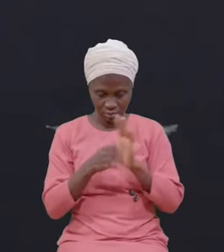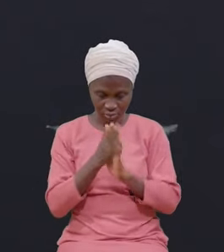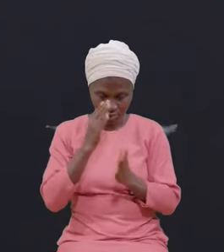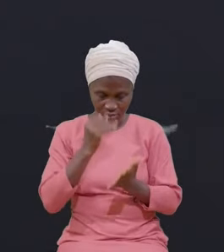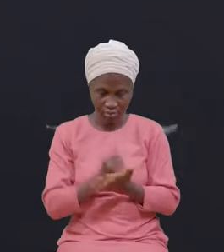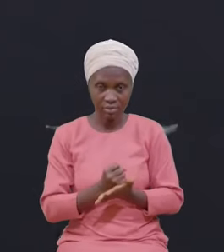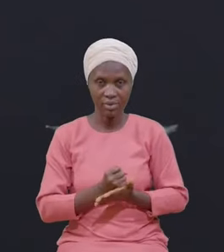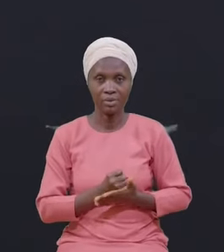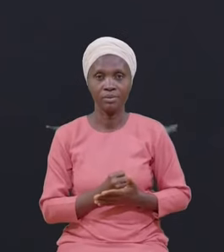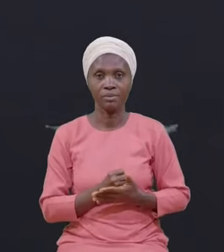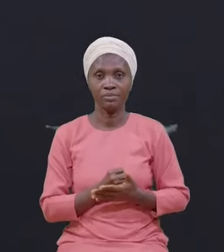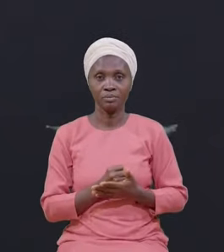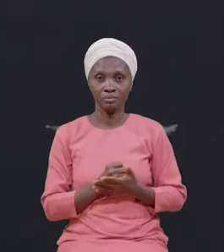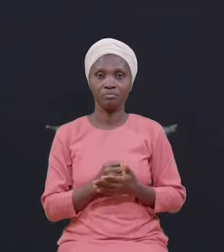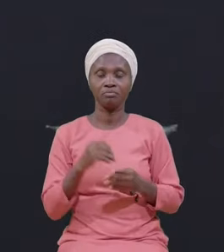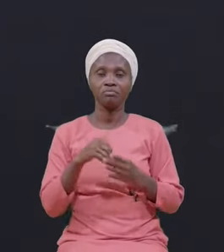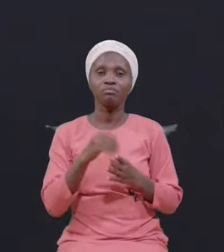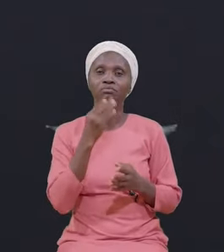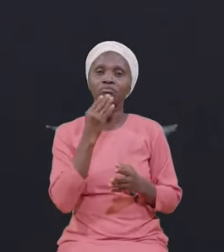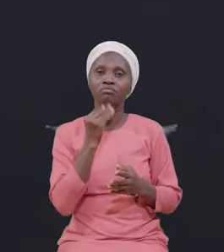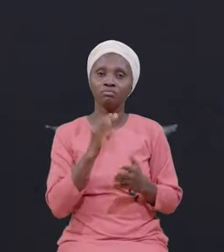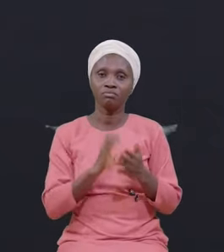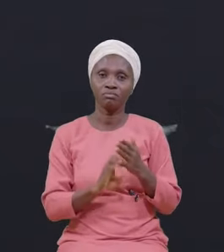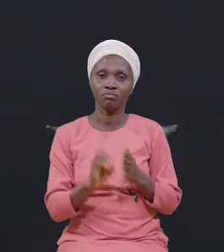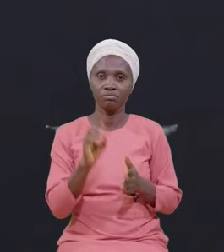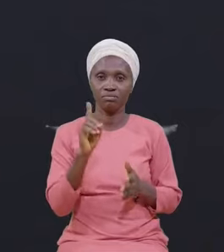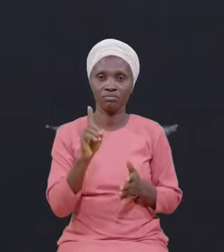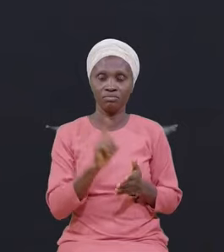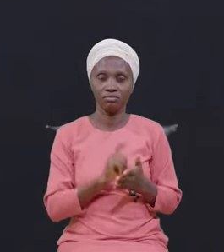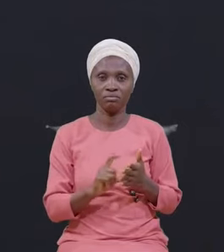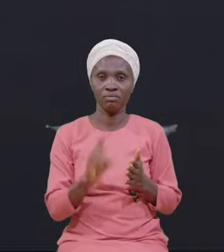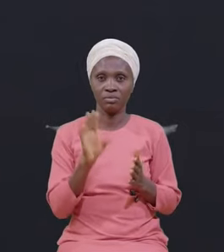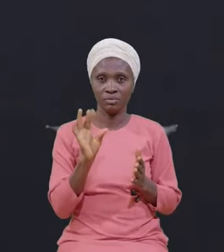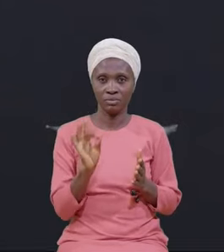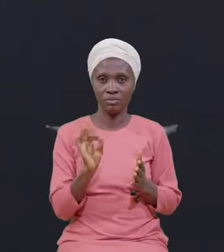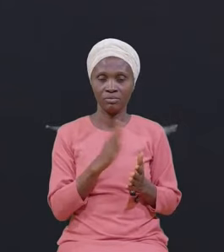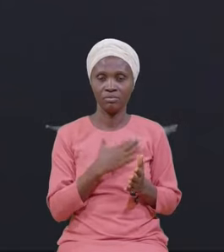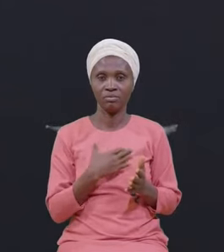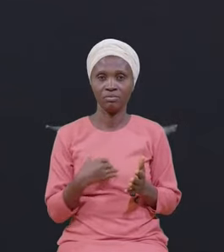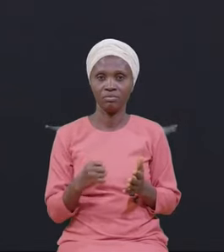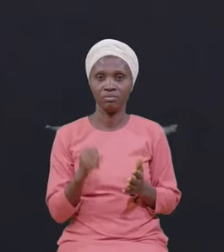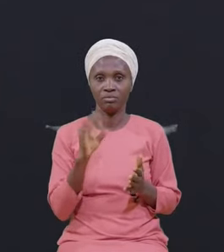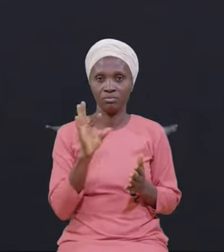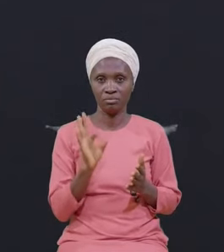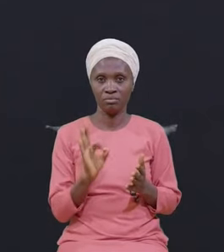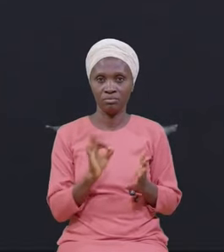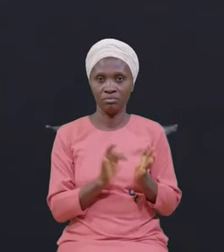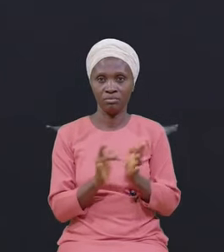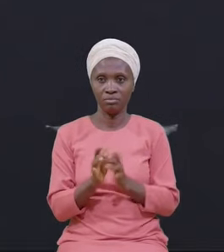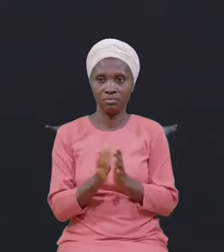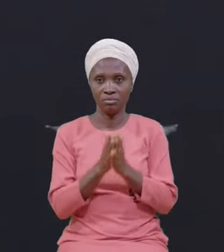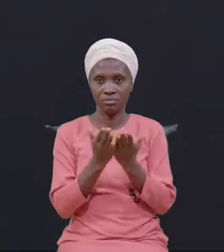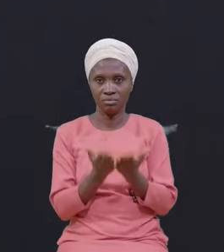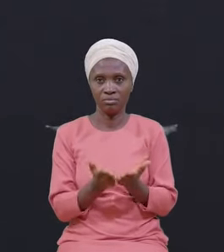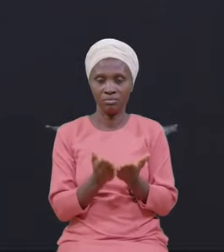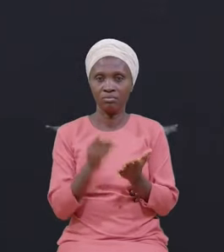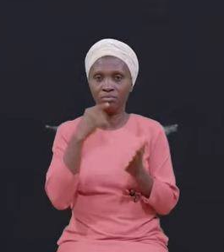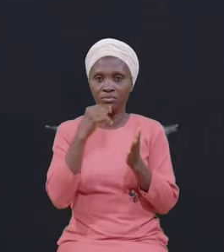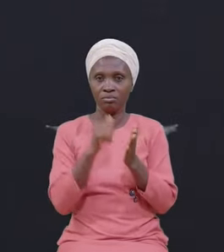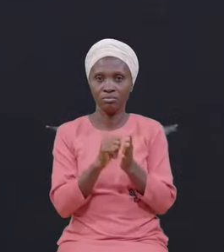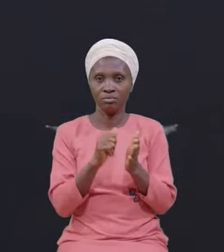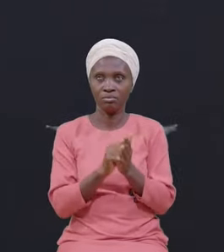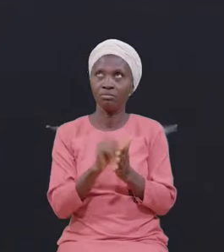Hebrews chapter 1 verse 8 and 9 the Bible say thy Throne oh God is forever and